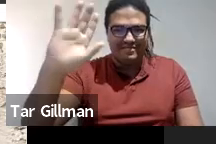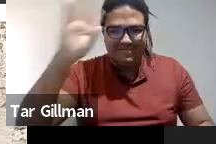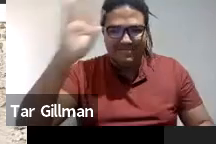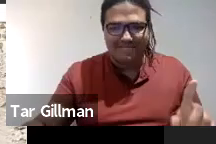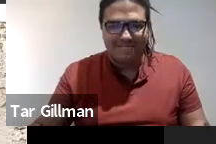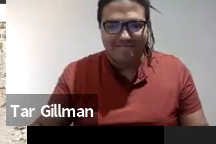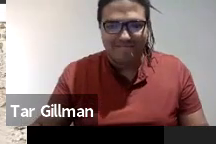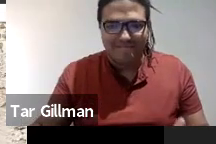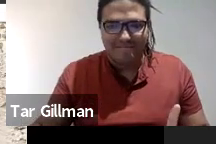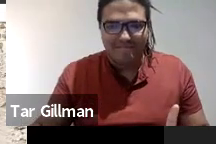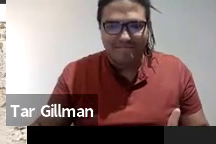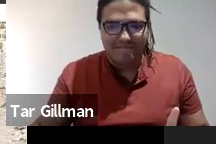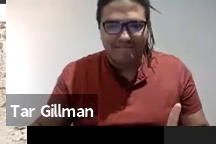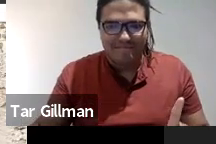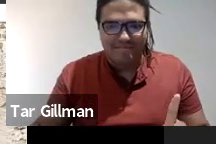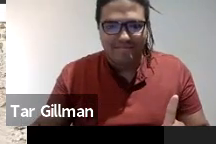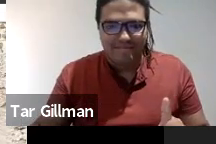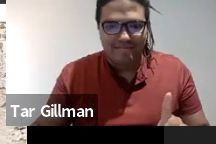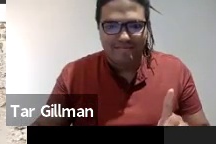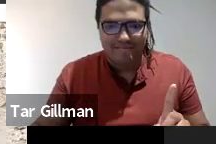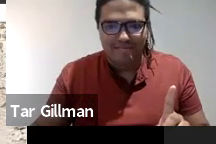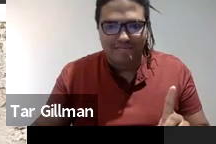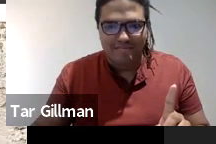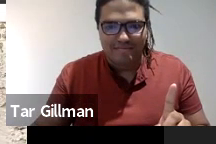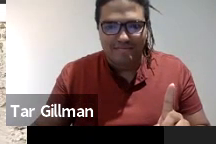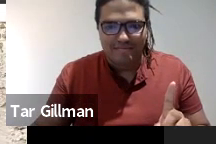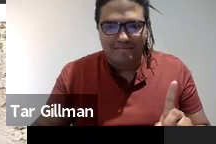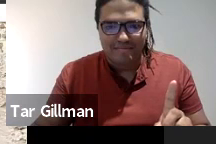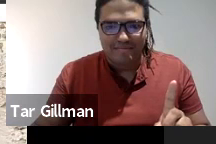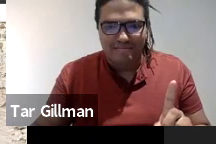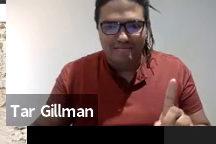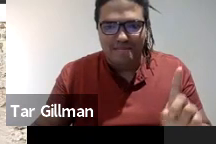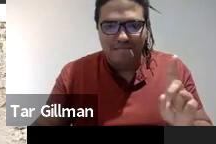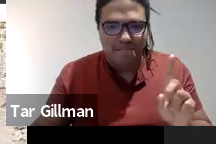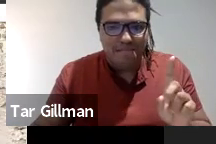Hello. Hello, everyone.